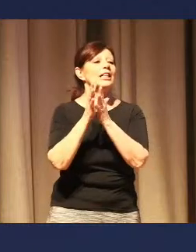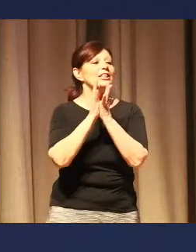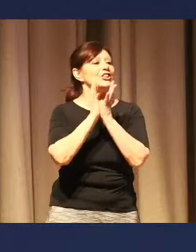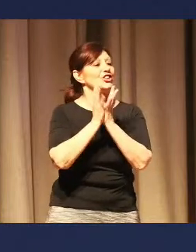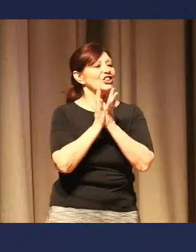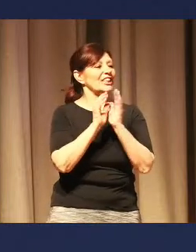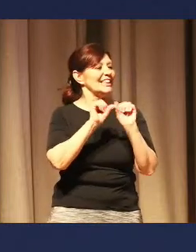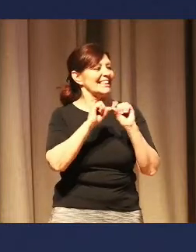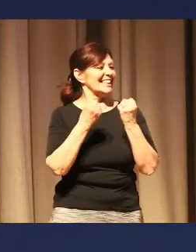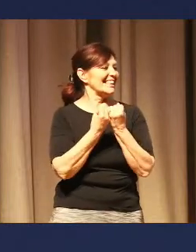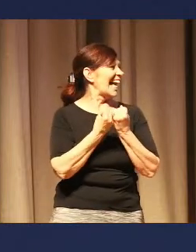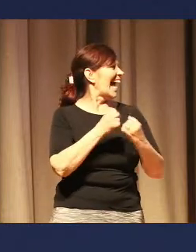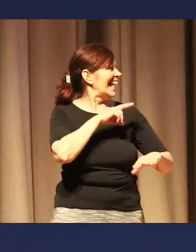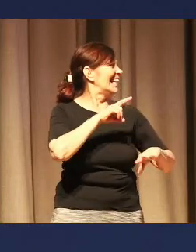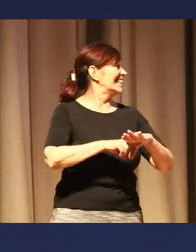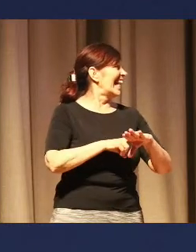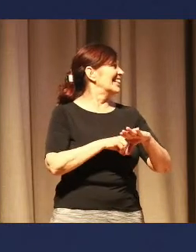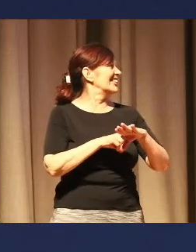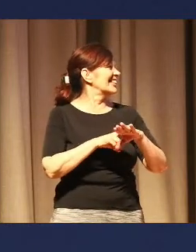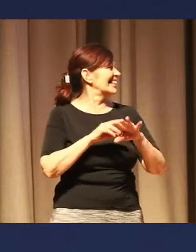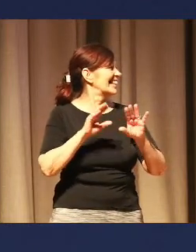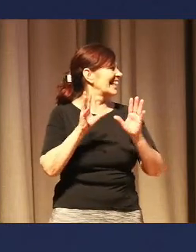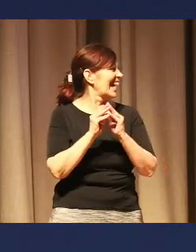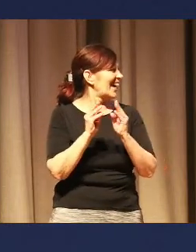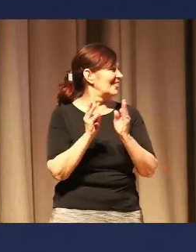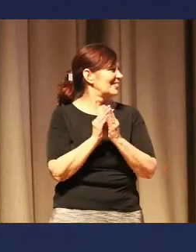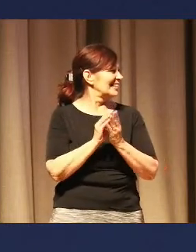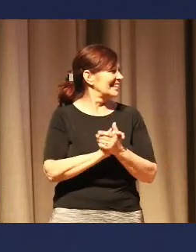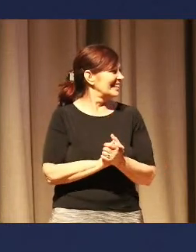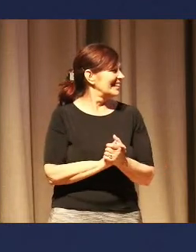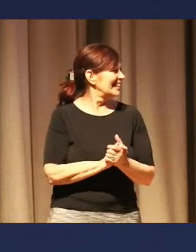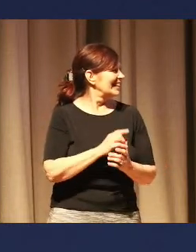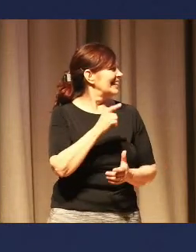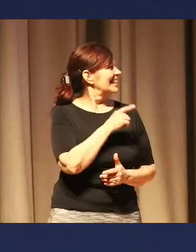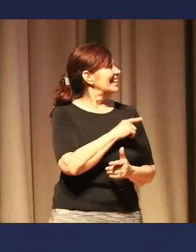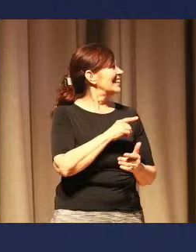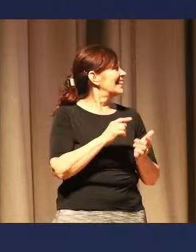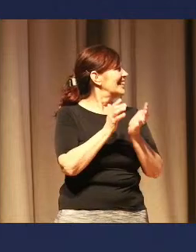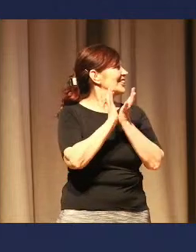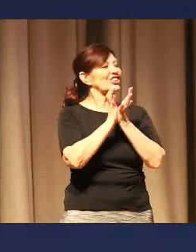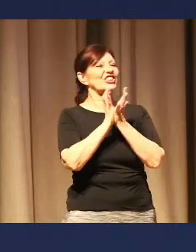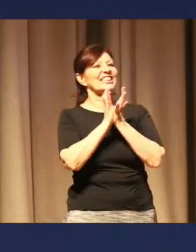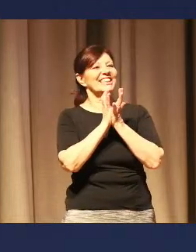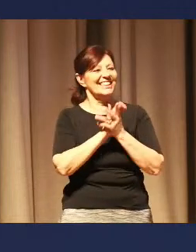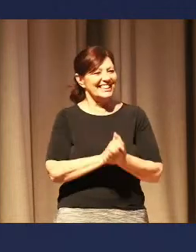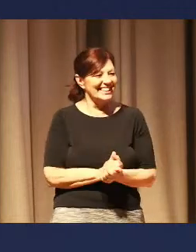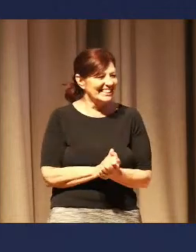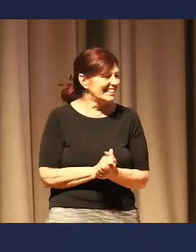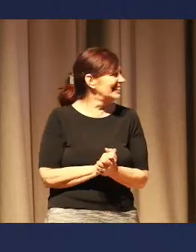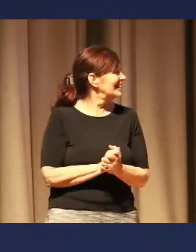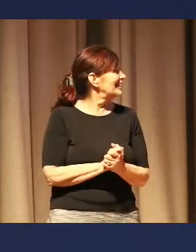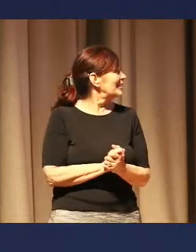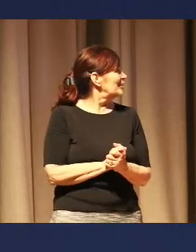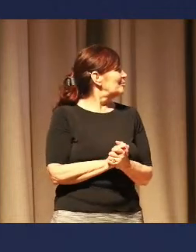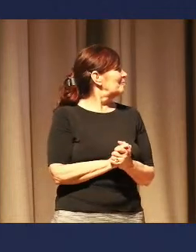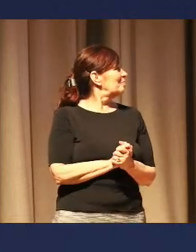Society National Conference. Two of the biggest cheese connoisseurs on the planet.